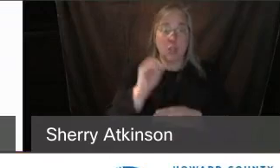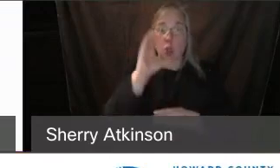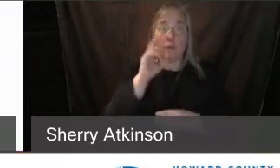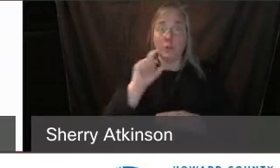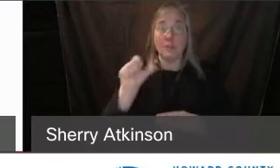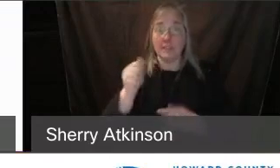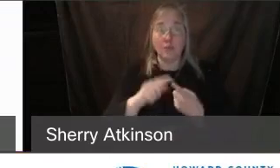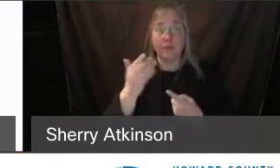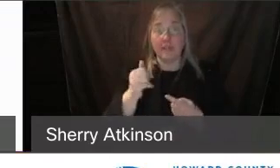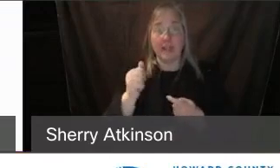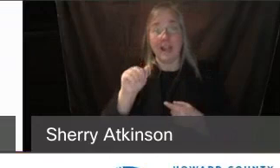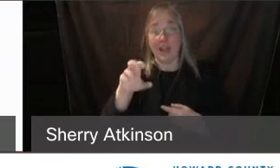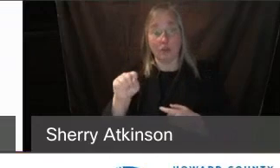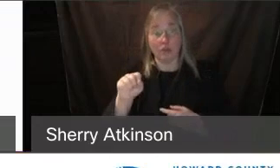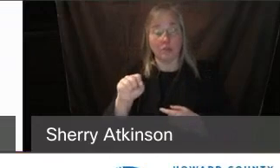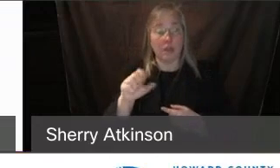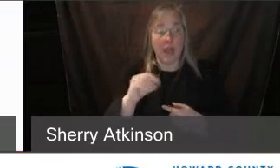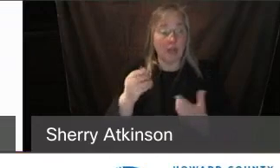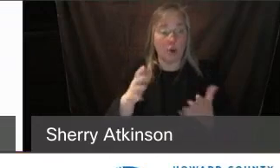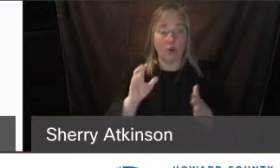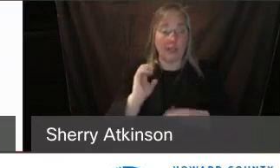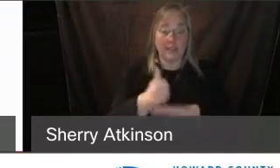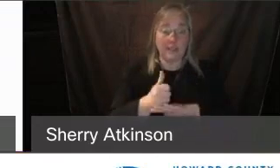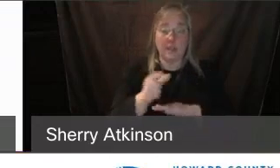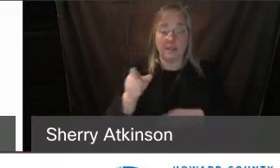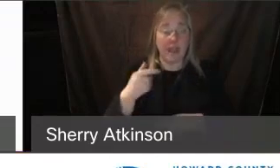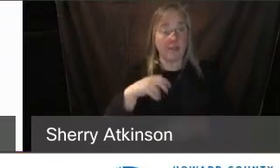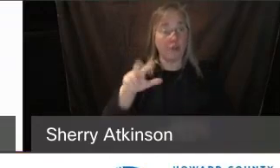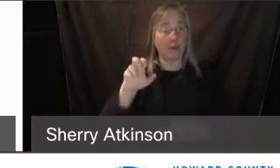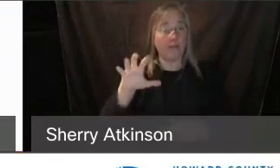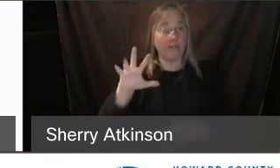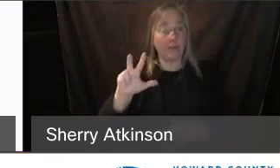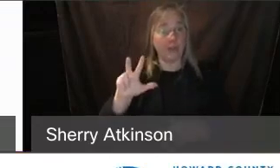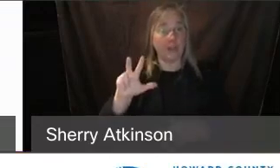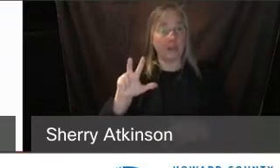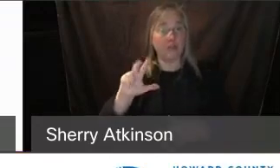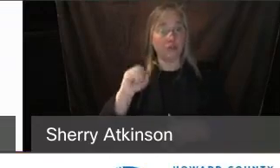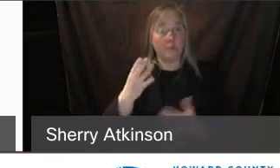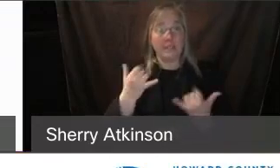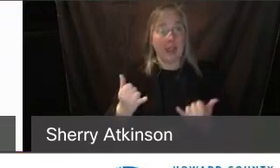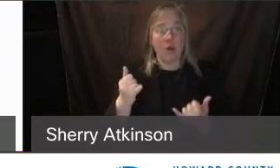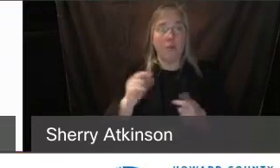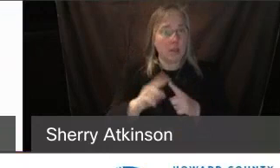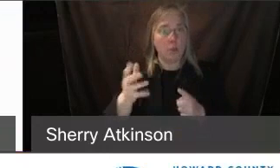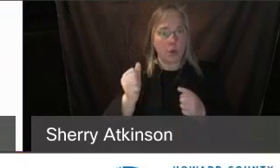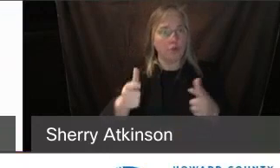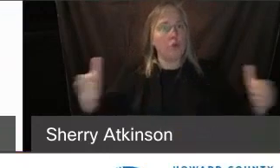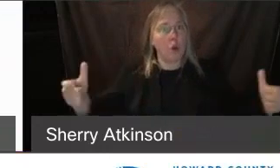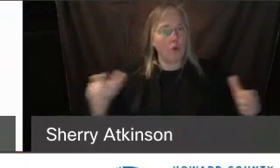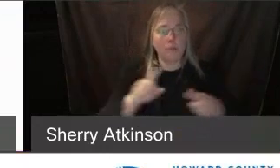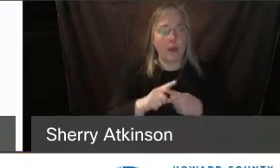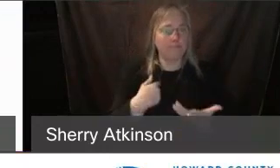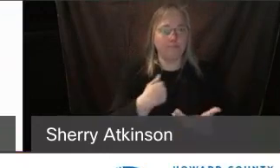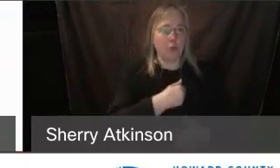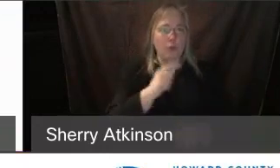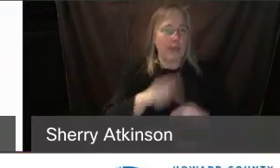they have 353 jobs now. They're looking to grow. We can't satisfy their need.